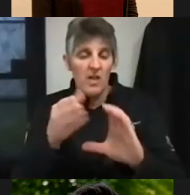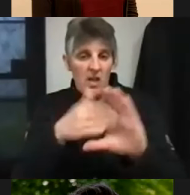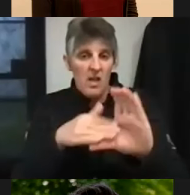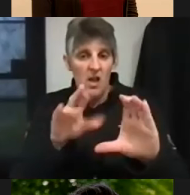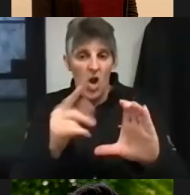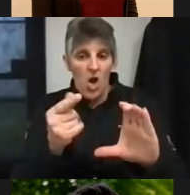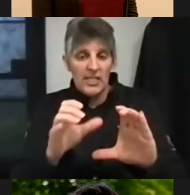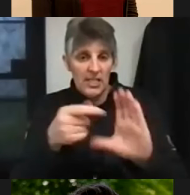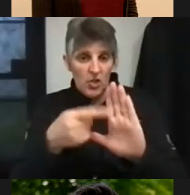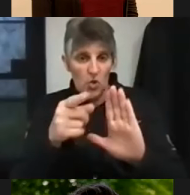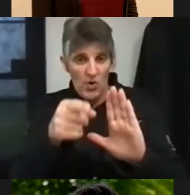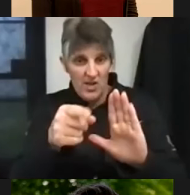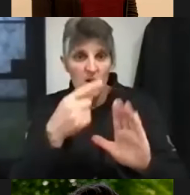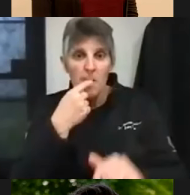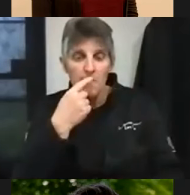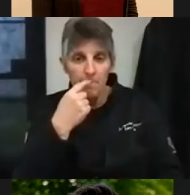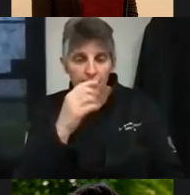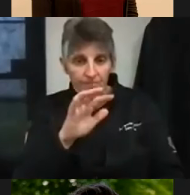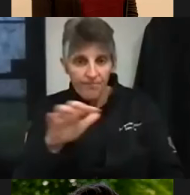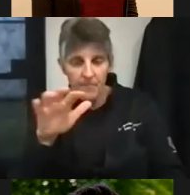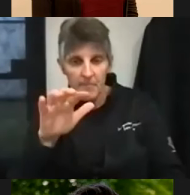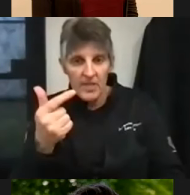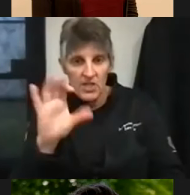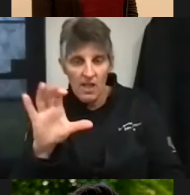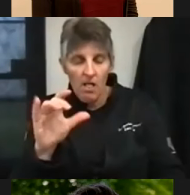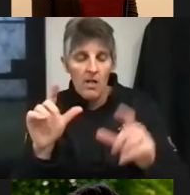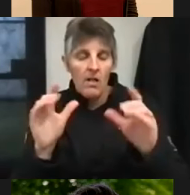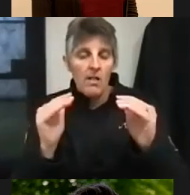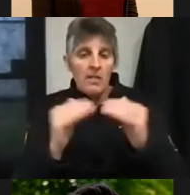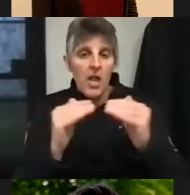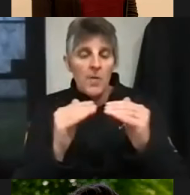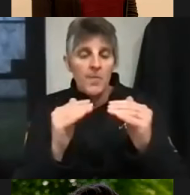cells showing here in the GCL layer, ganglion cell layer,